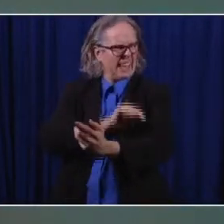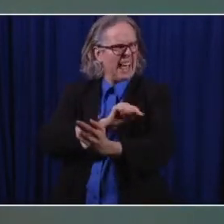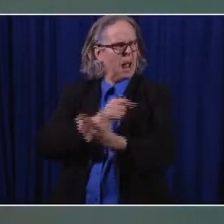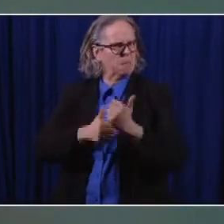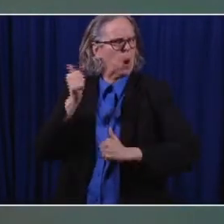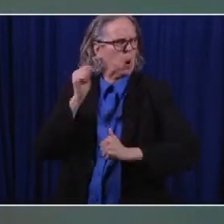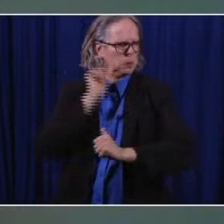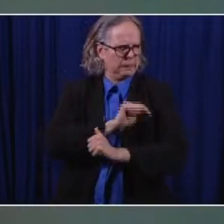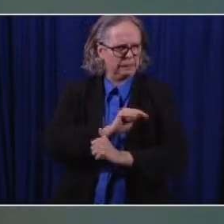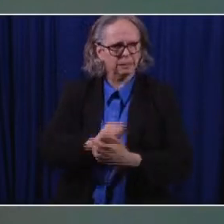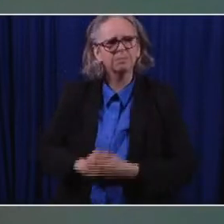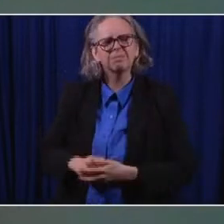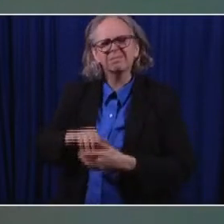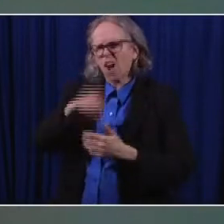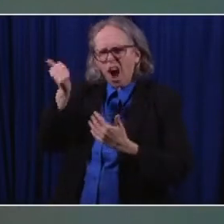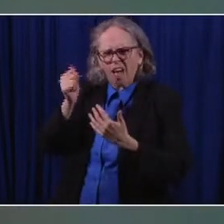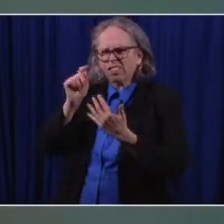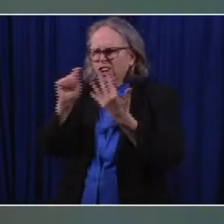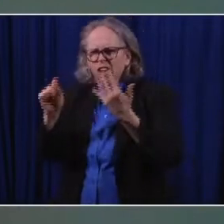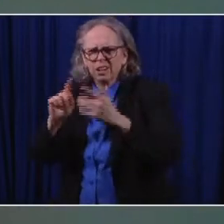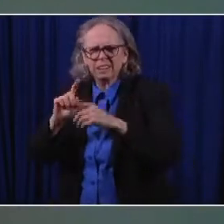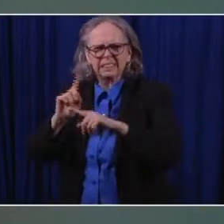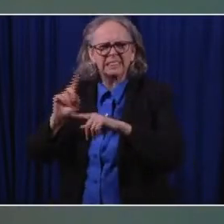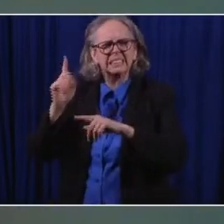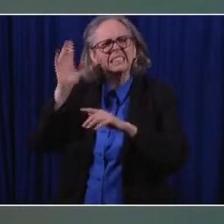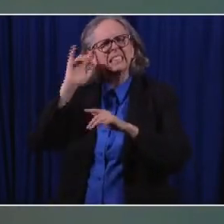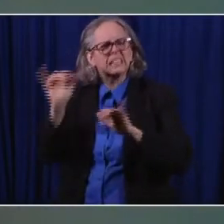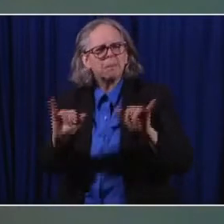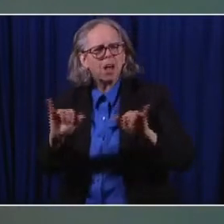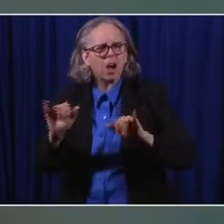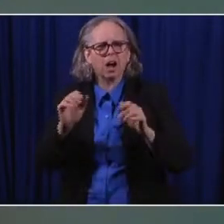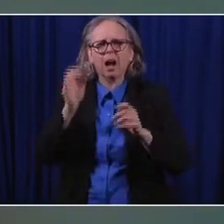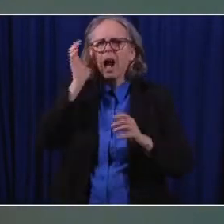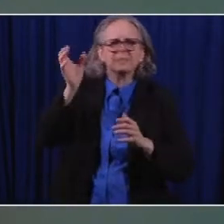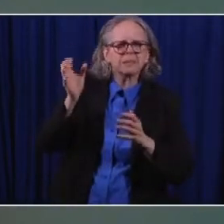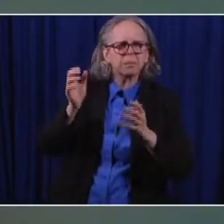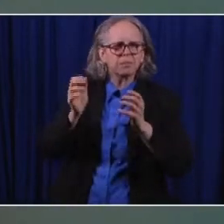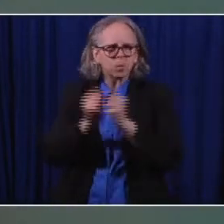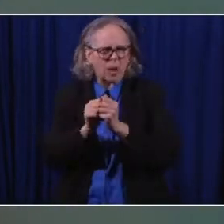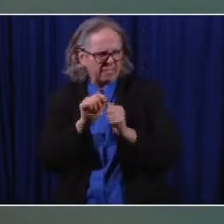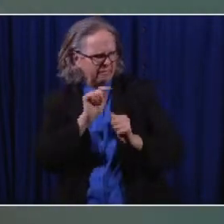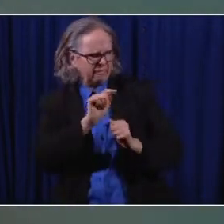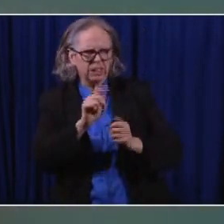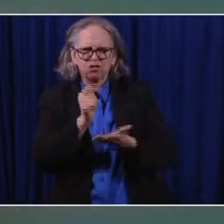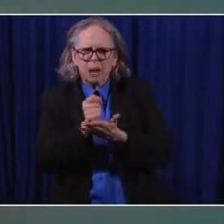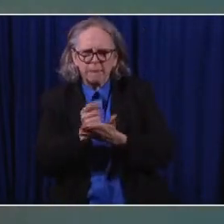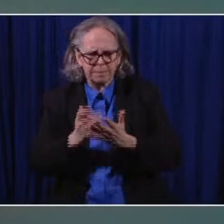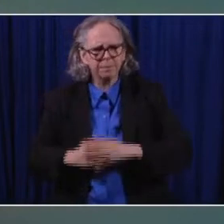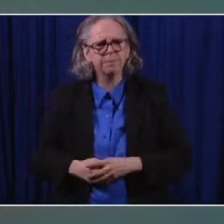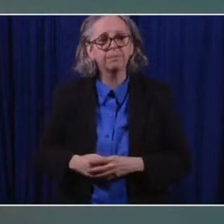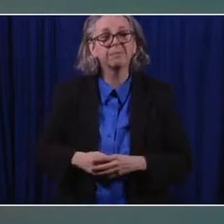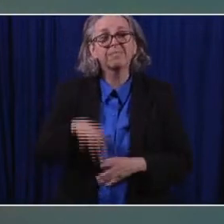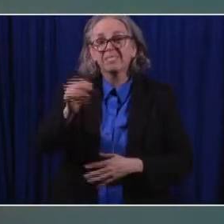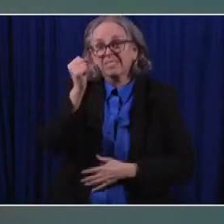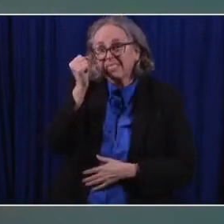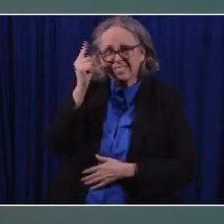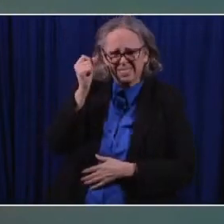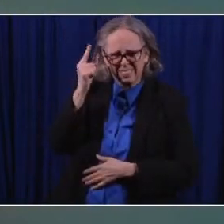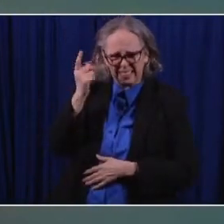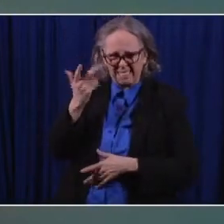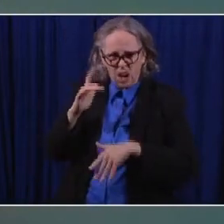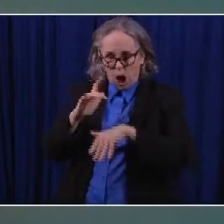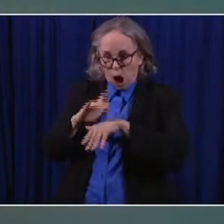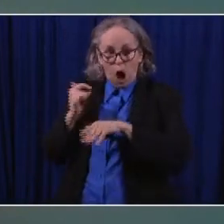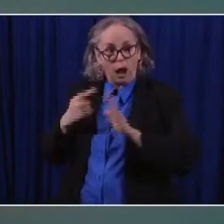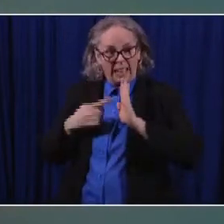other monoclonal antibodies similar to this that may be in the pipeline as well. So you may be actually a candidate for getting some treatment to help